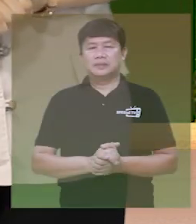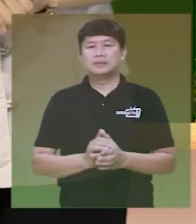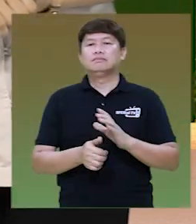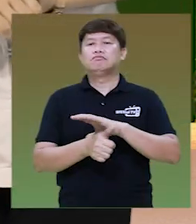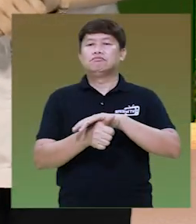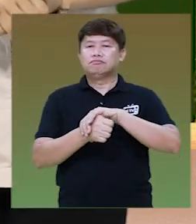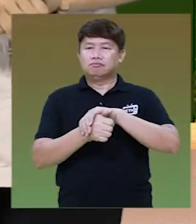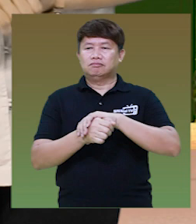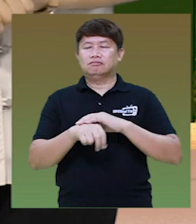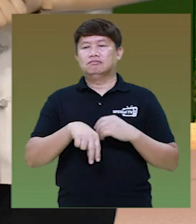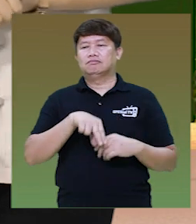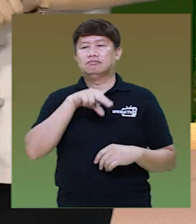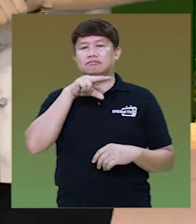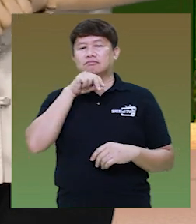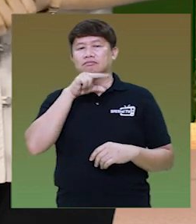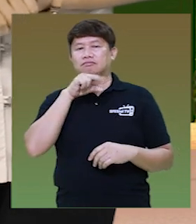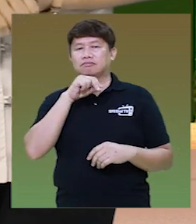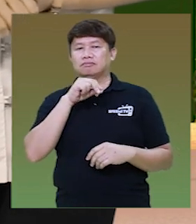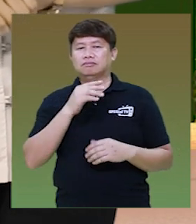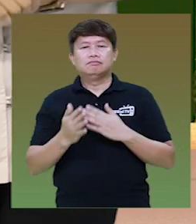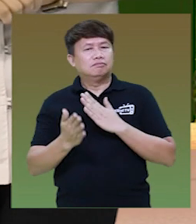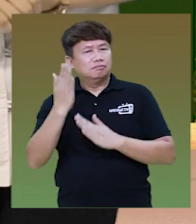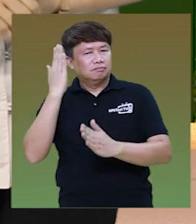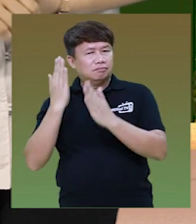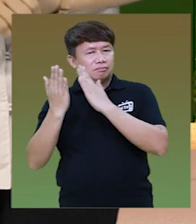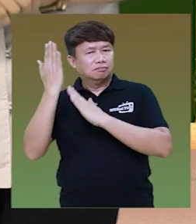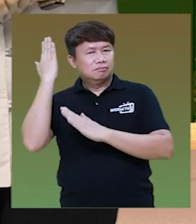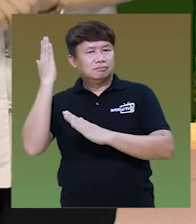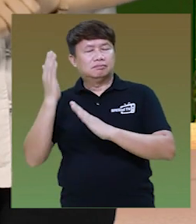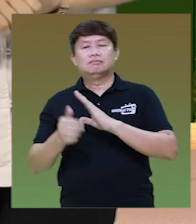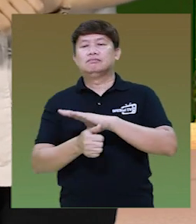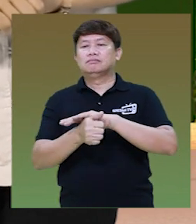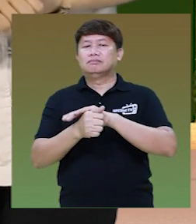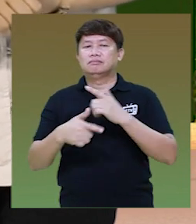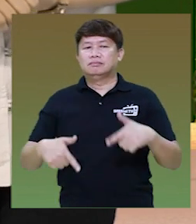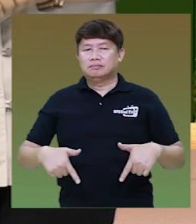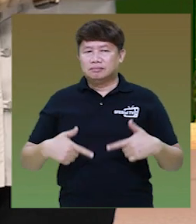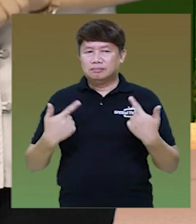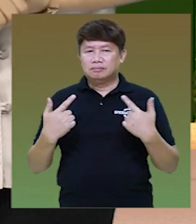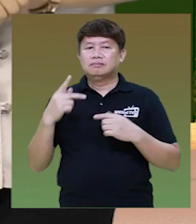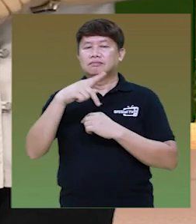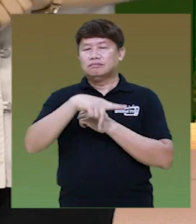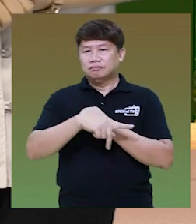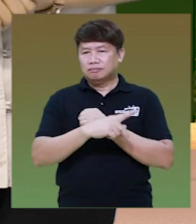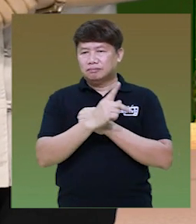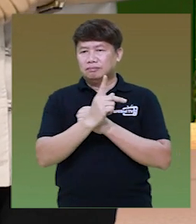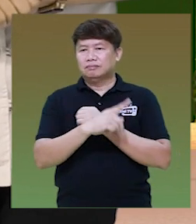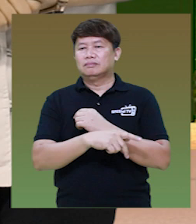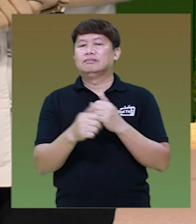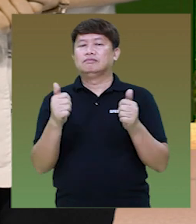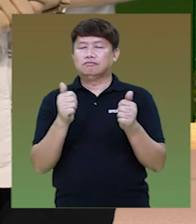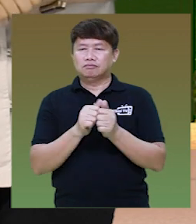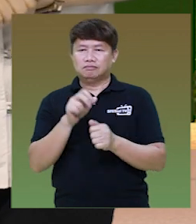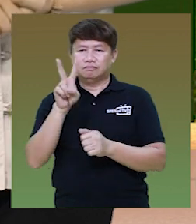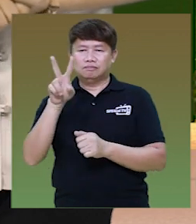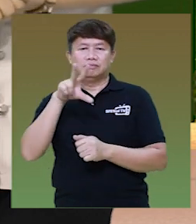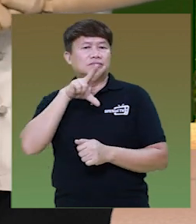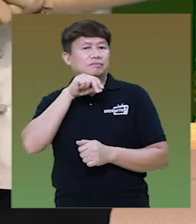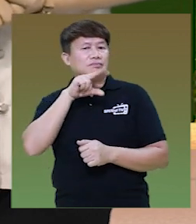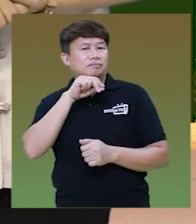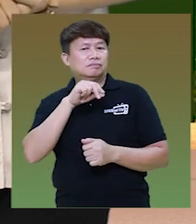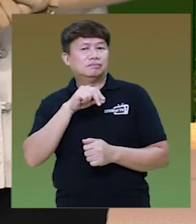The turtle and the ducks. Once upon a time, a turtle lived in a pond with